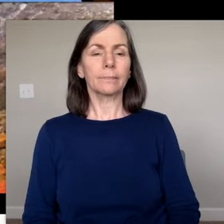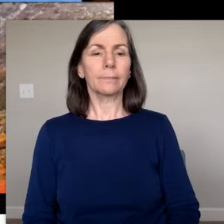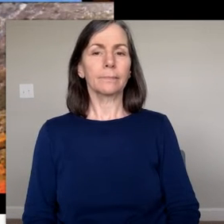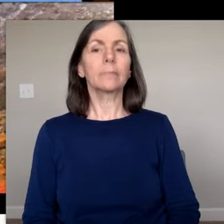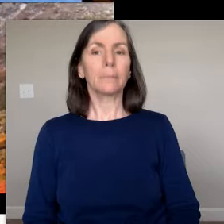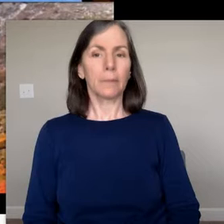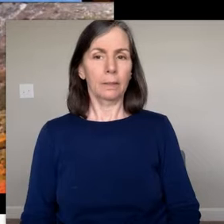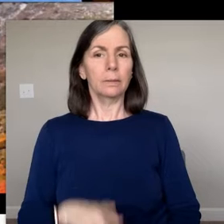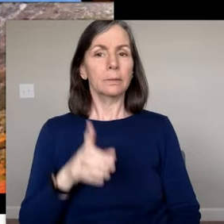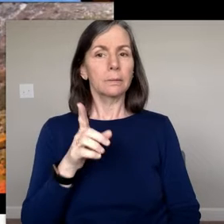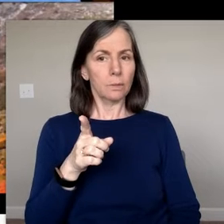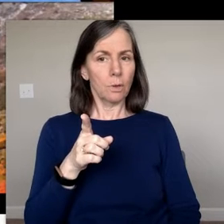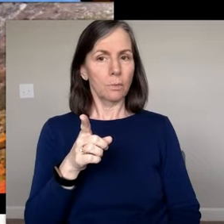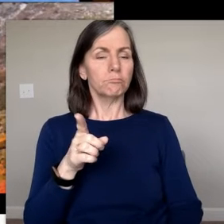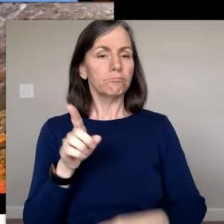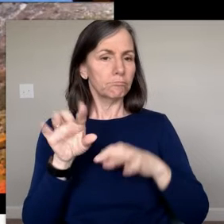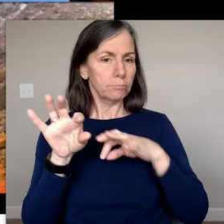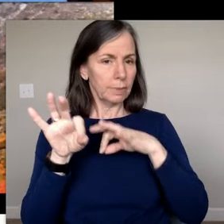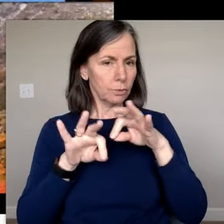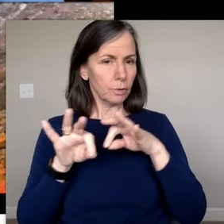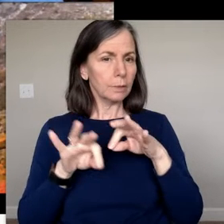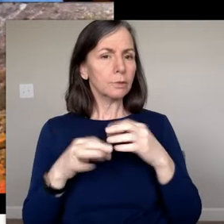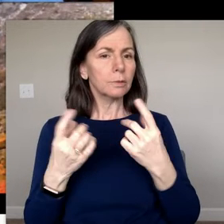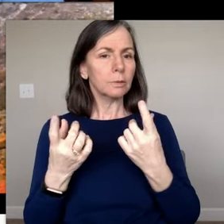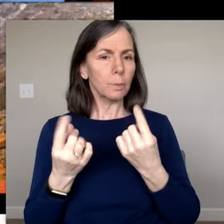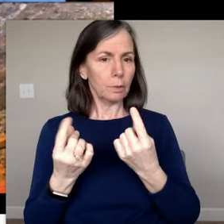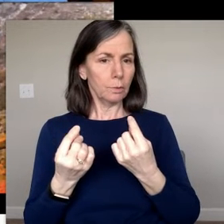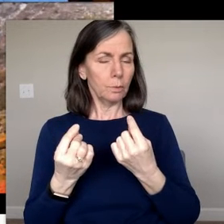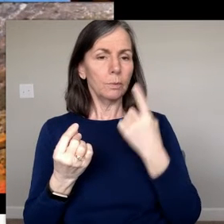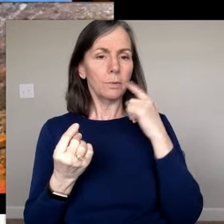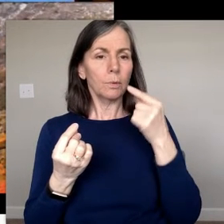Again, there's some instructions on what you need to do.